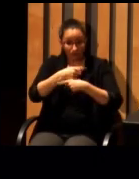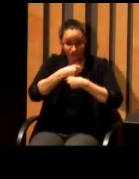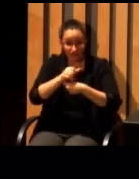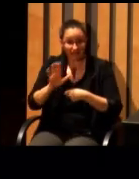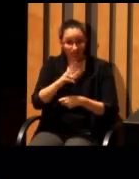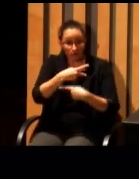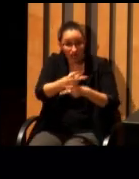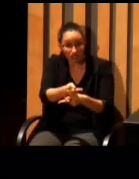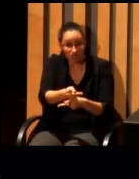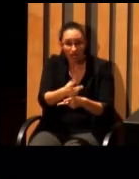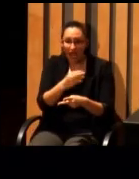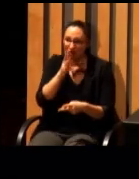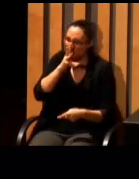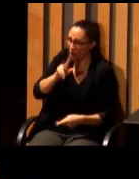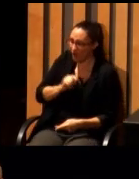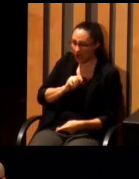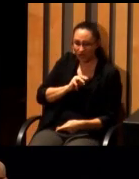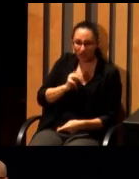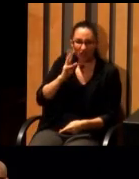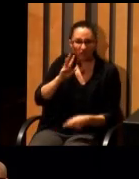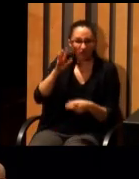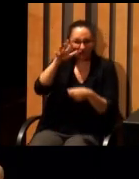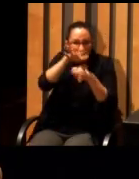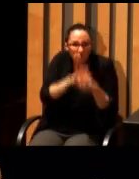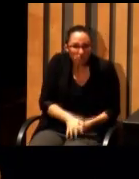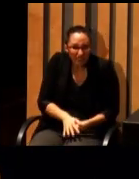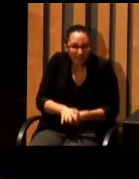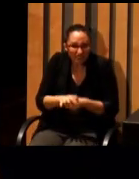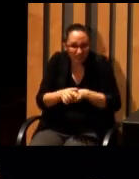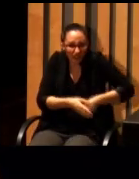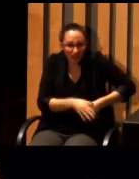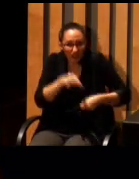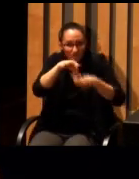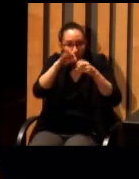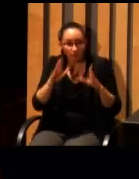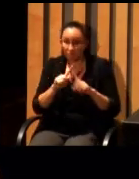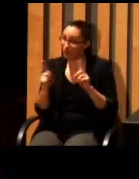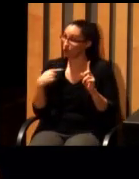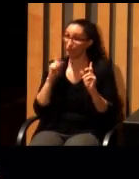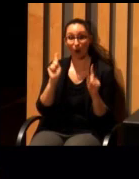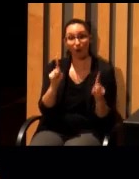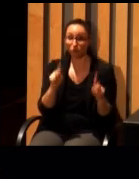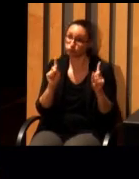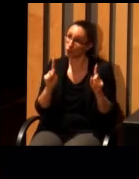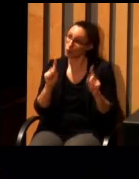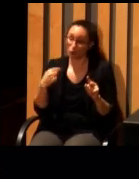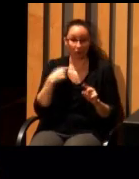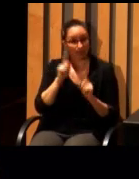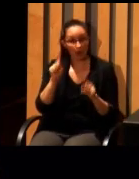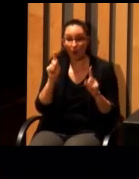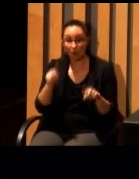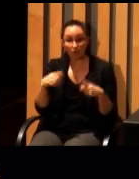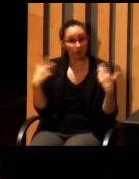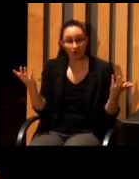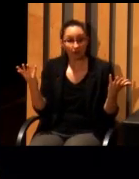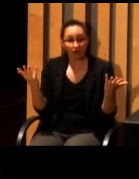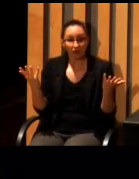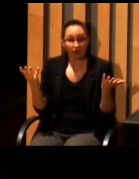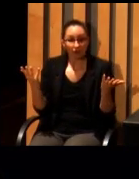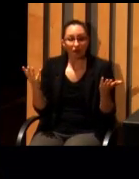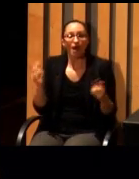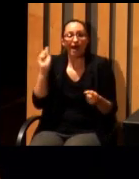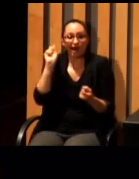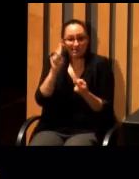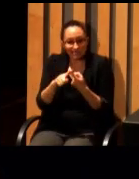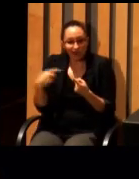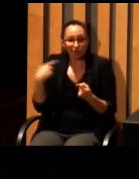and what Walmart does in terms of voter suppression. But we do. Until we basically begin to deconstruct